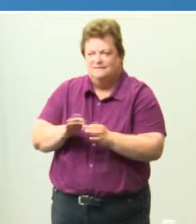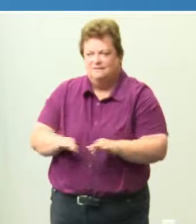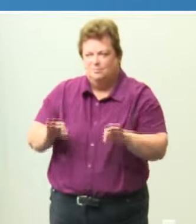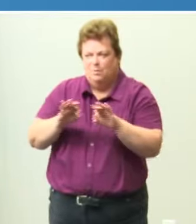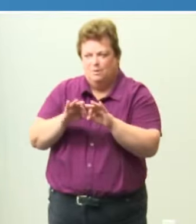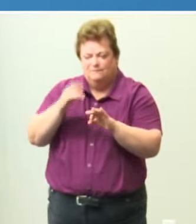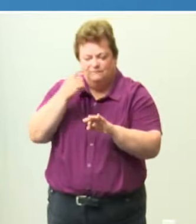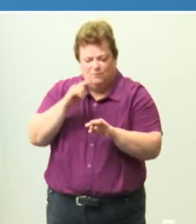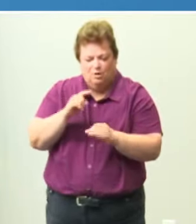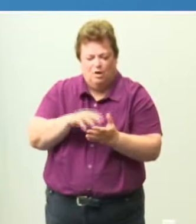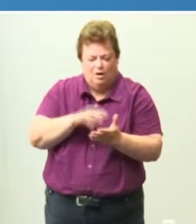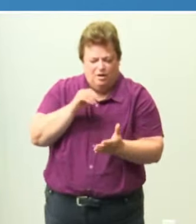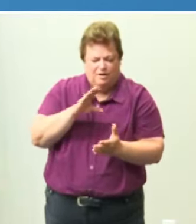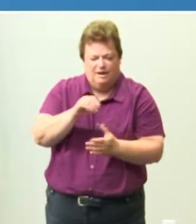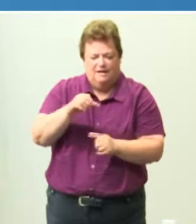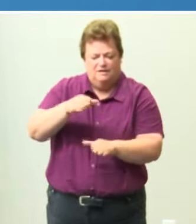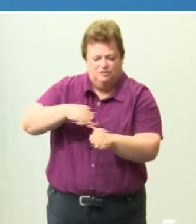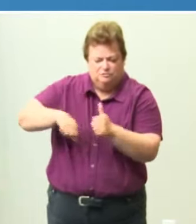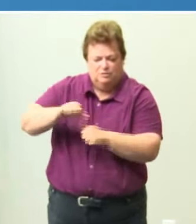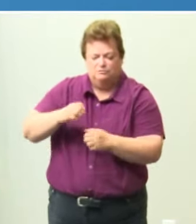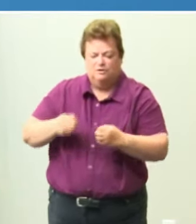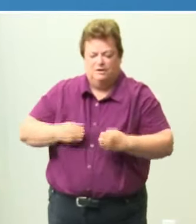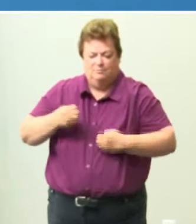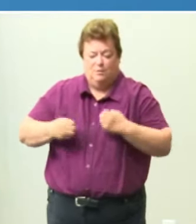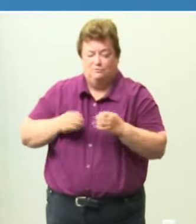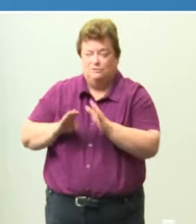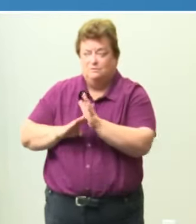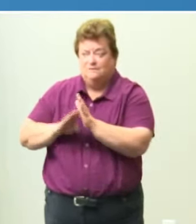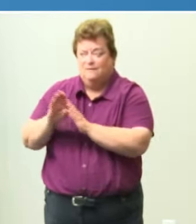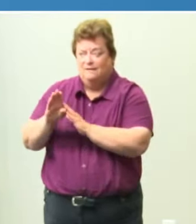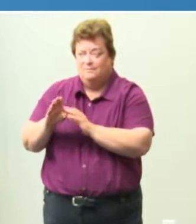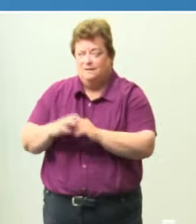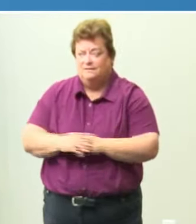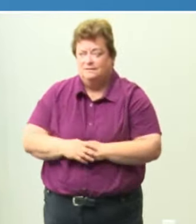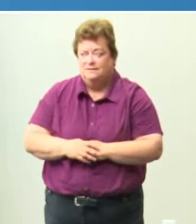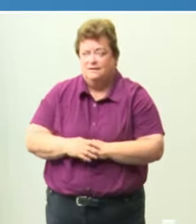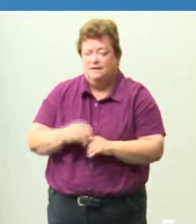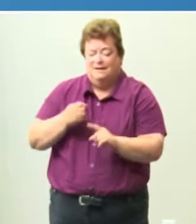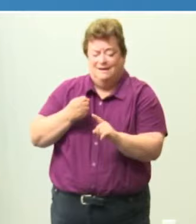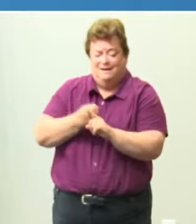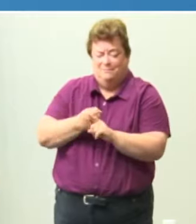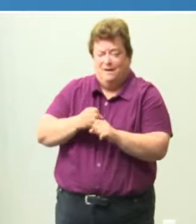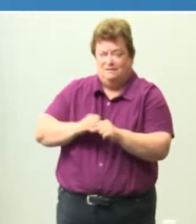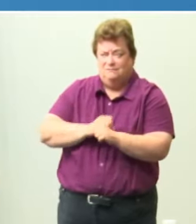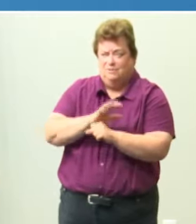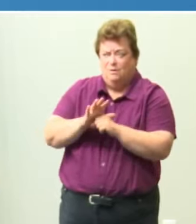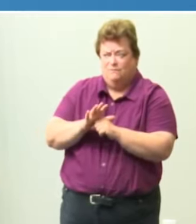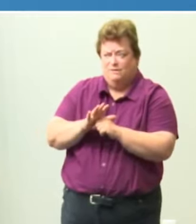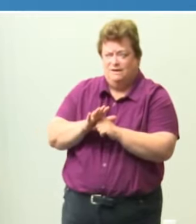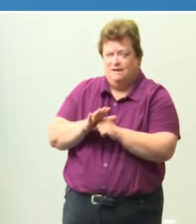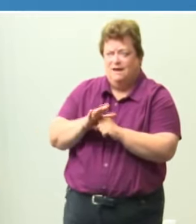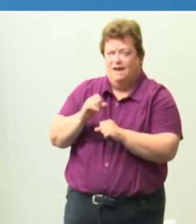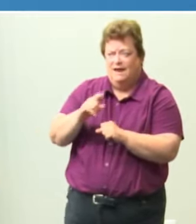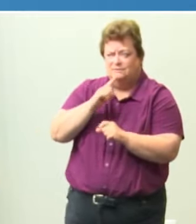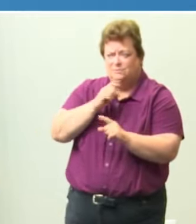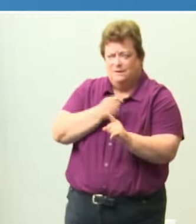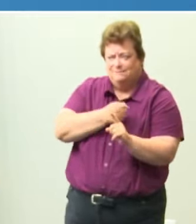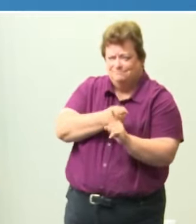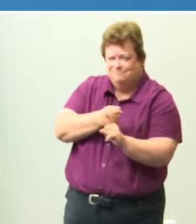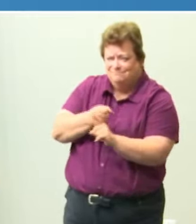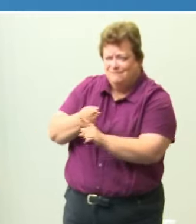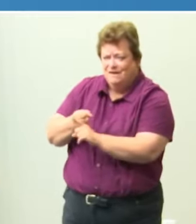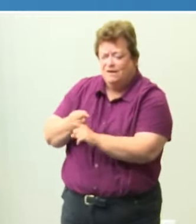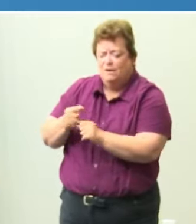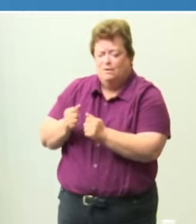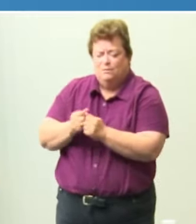for learning and for their social and emotional development. The impact of COVID-19 has devastated many families